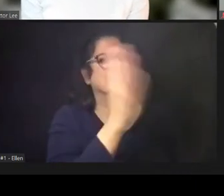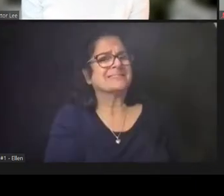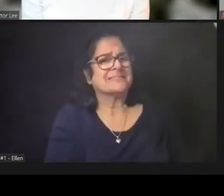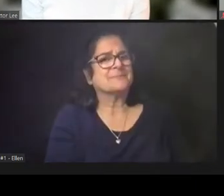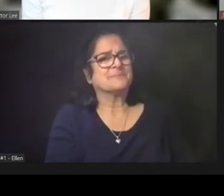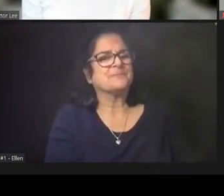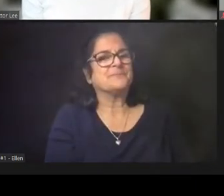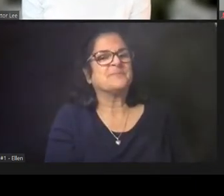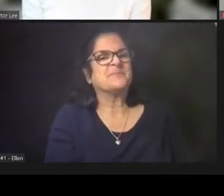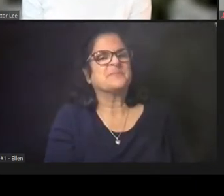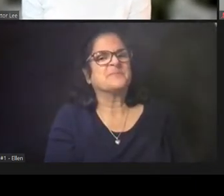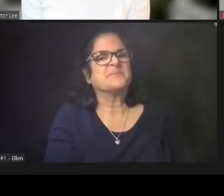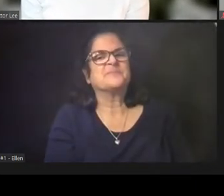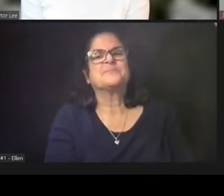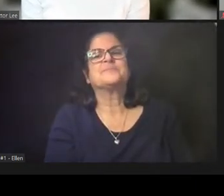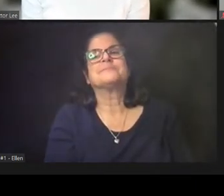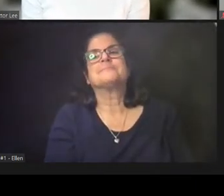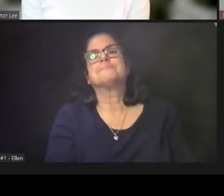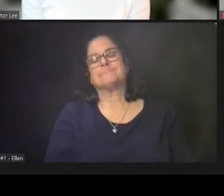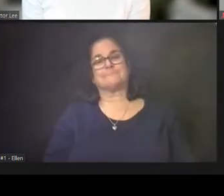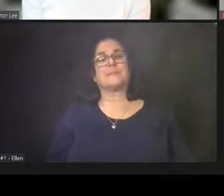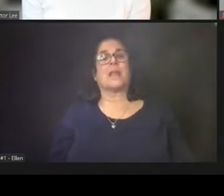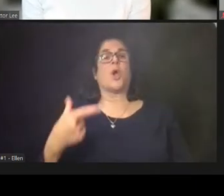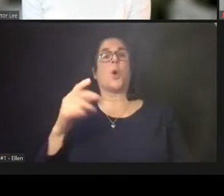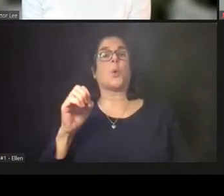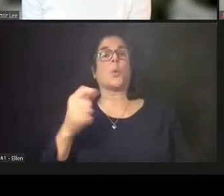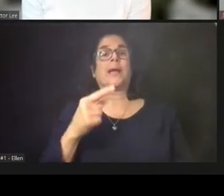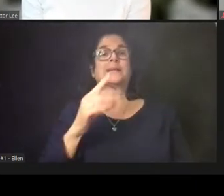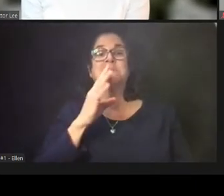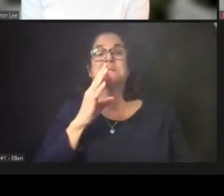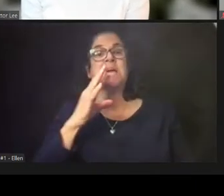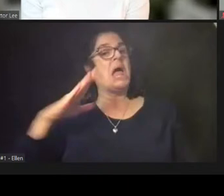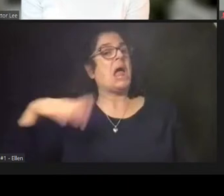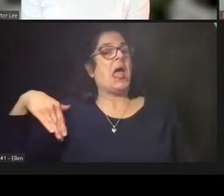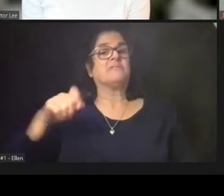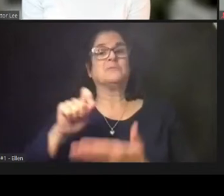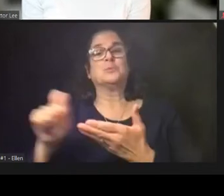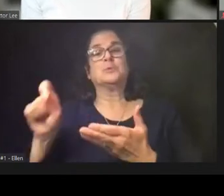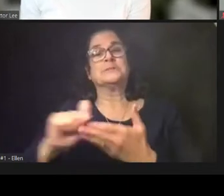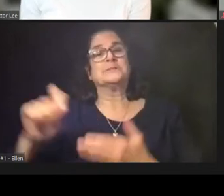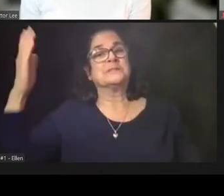All right. Thank you all. I had not prepared anything,